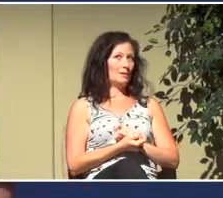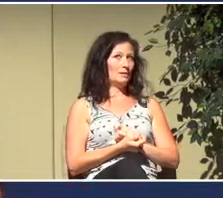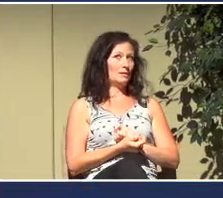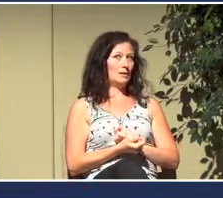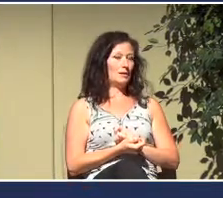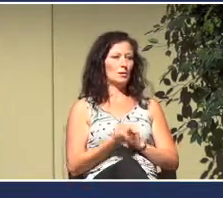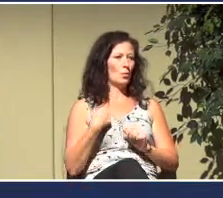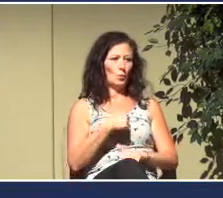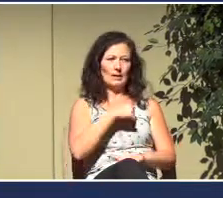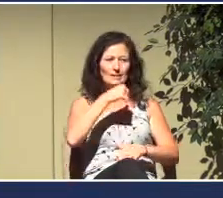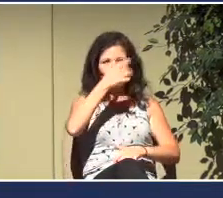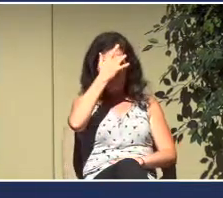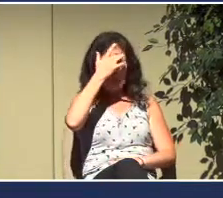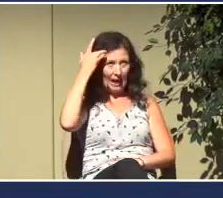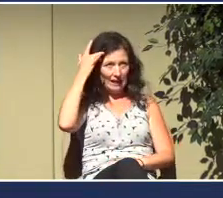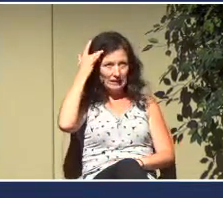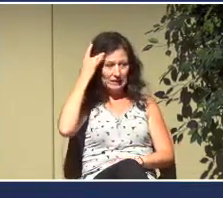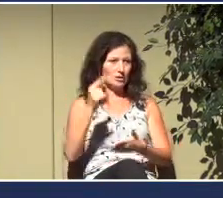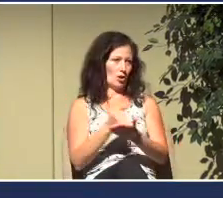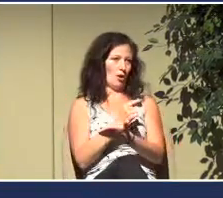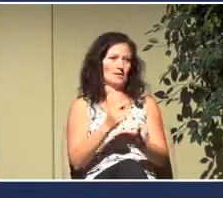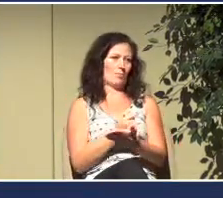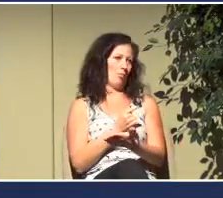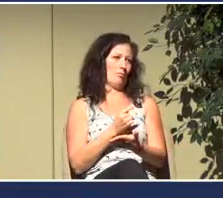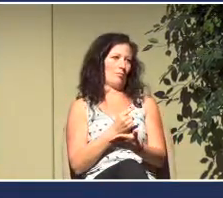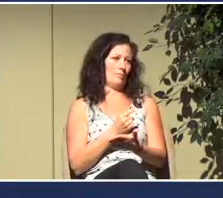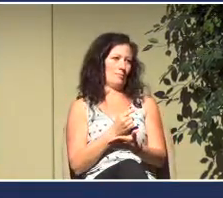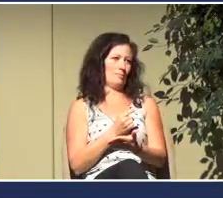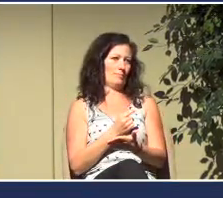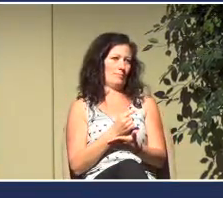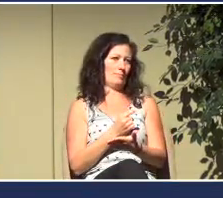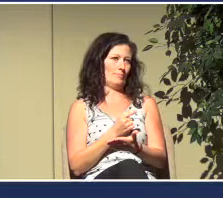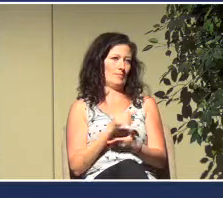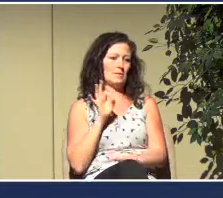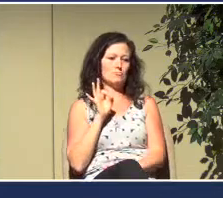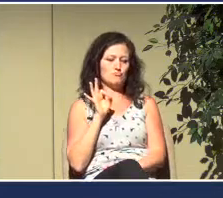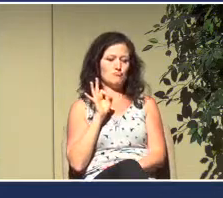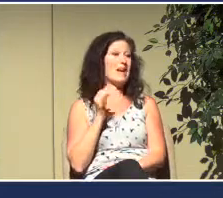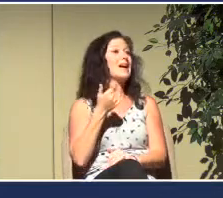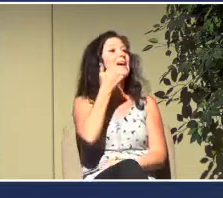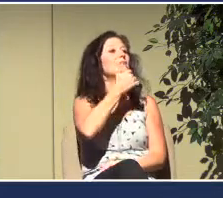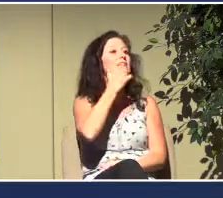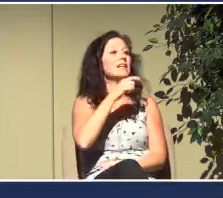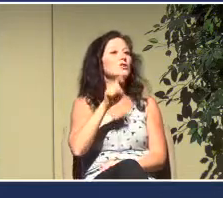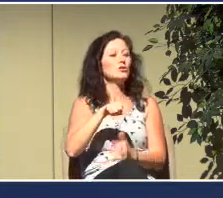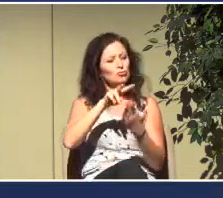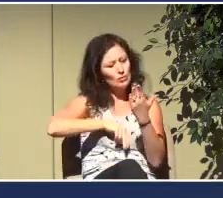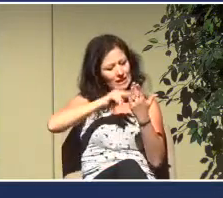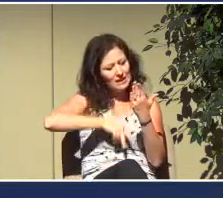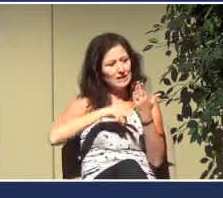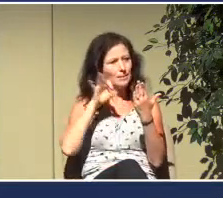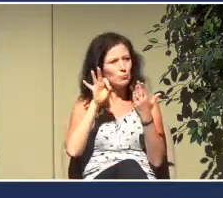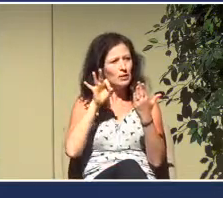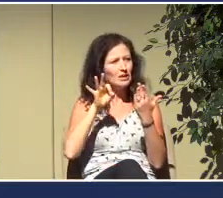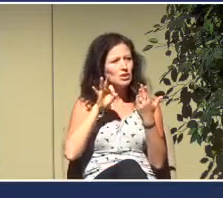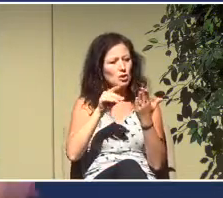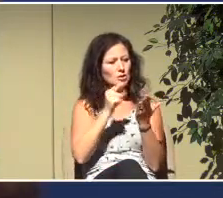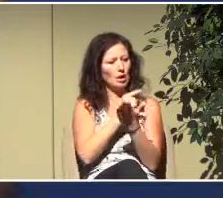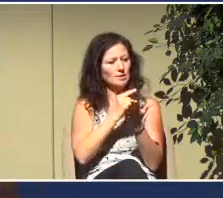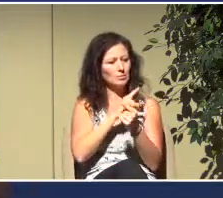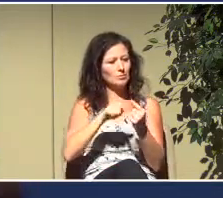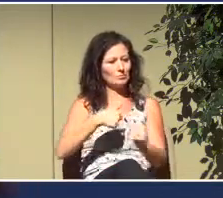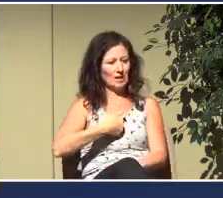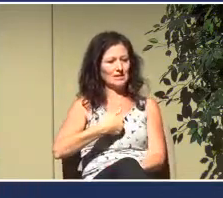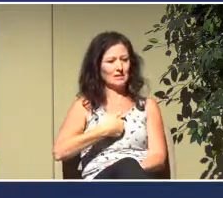not remembering the gospel. Okay, preach the gospel to yourself every day. So important. You need to